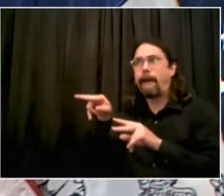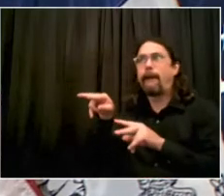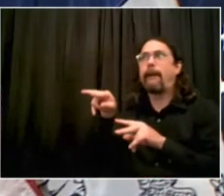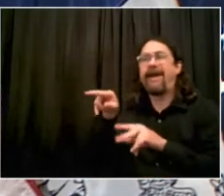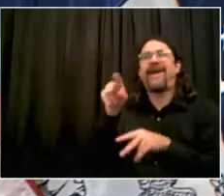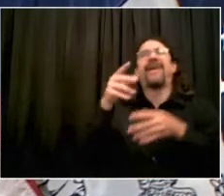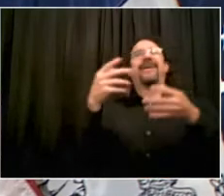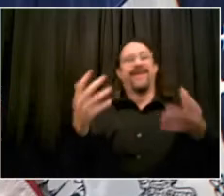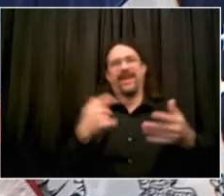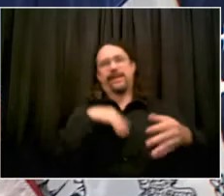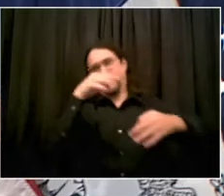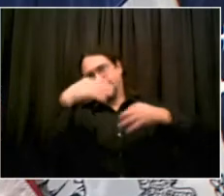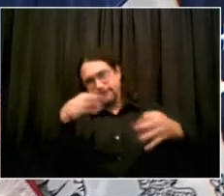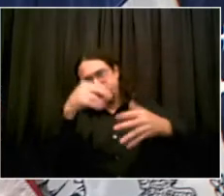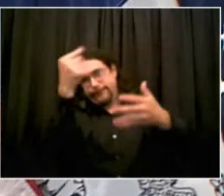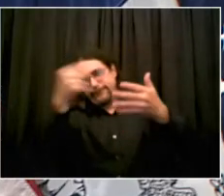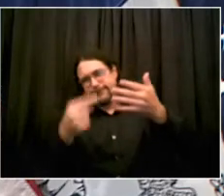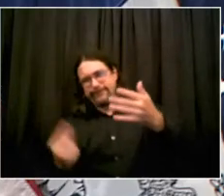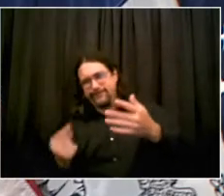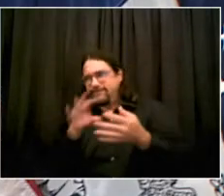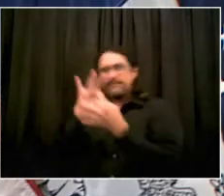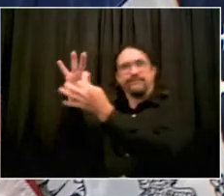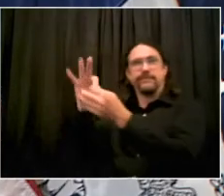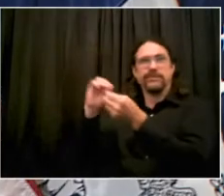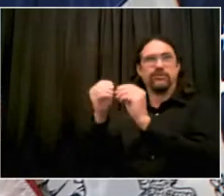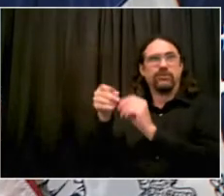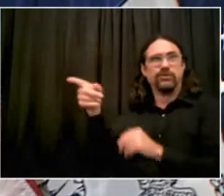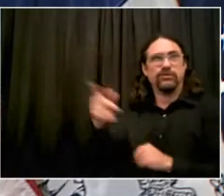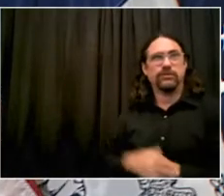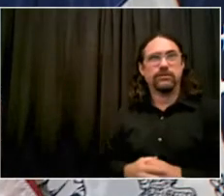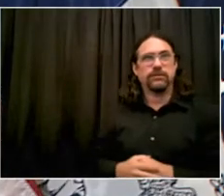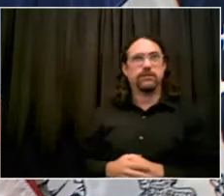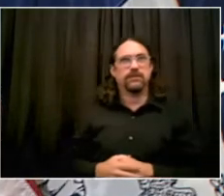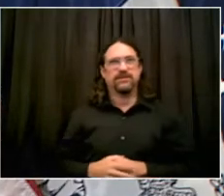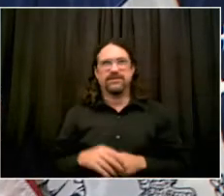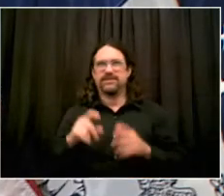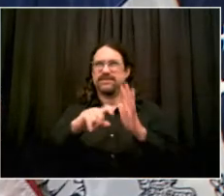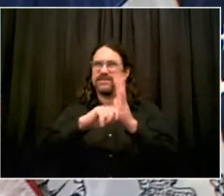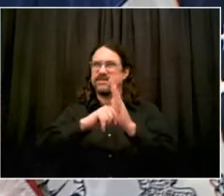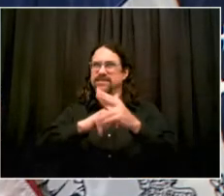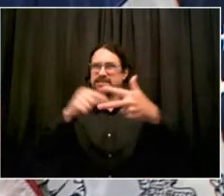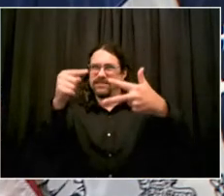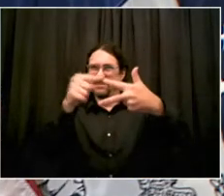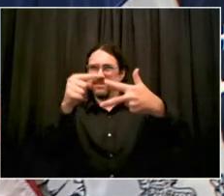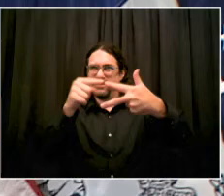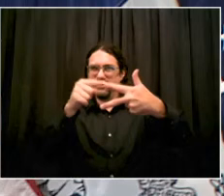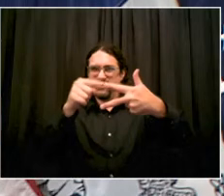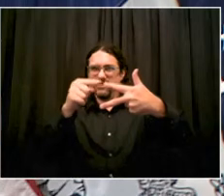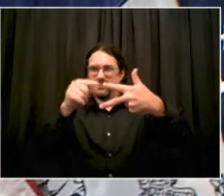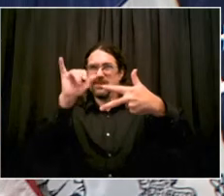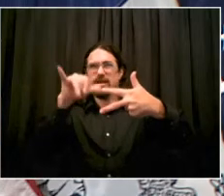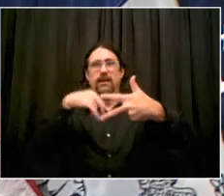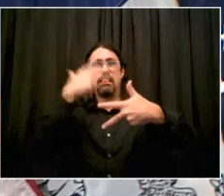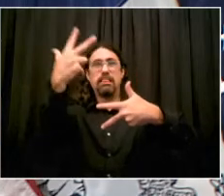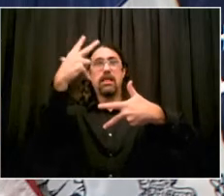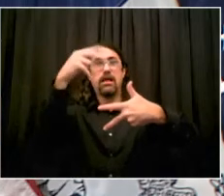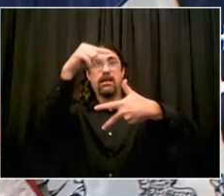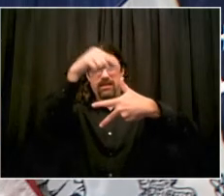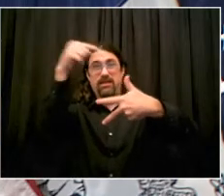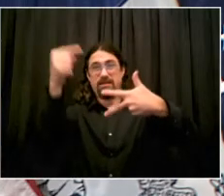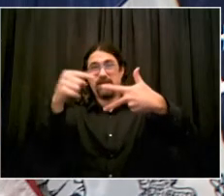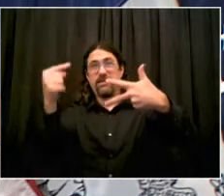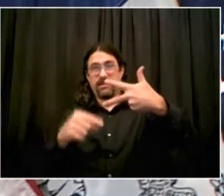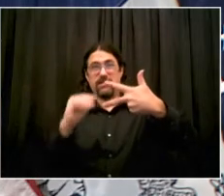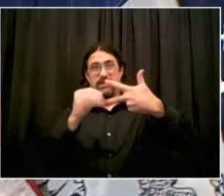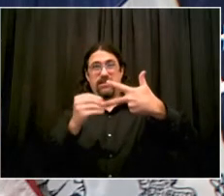average. That means looking at the tests that we're getting back from New Yorkers all over the city. That's what gives